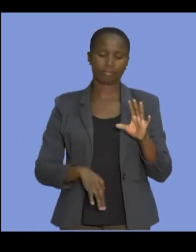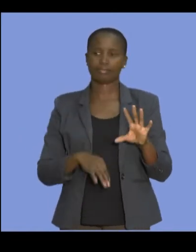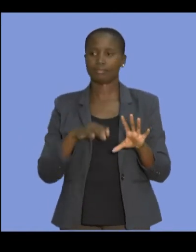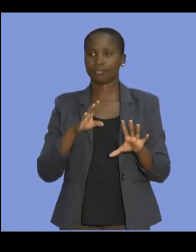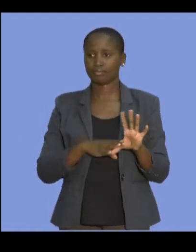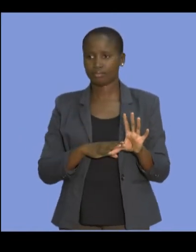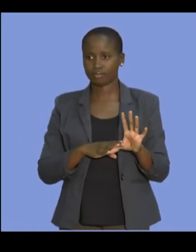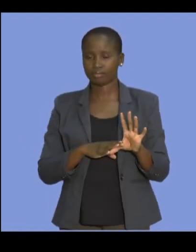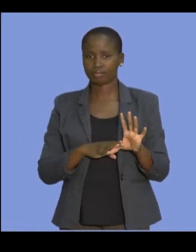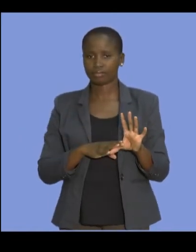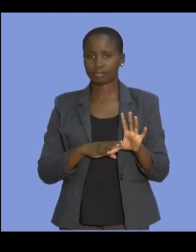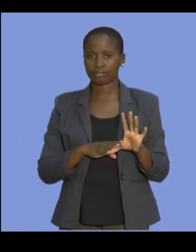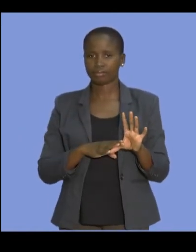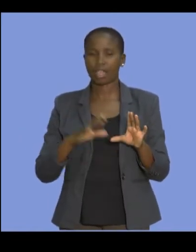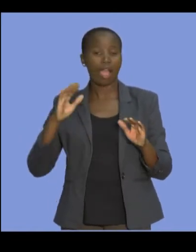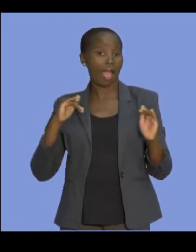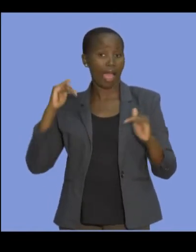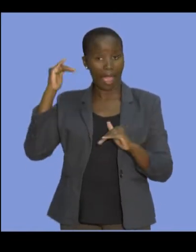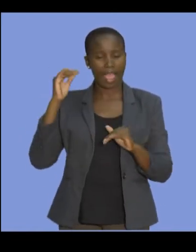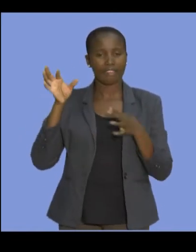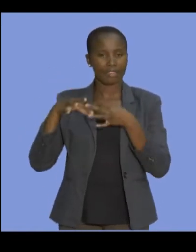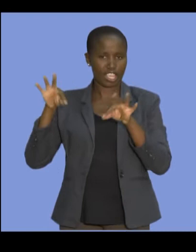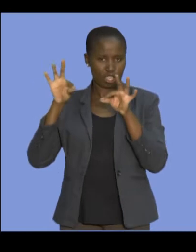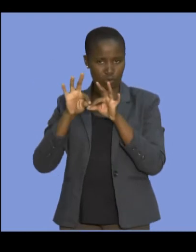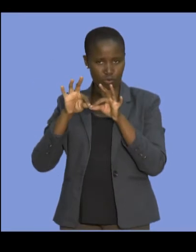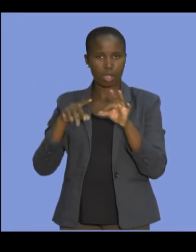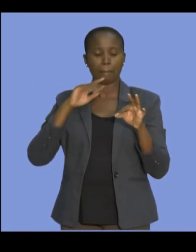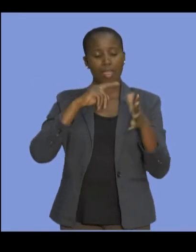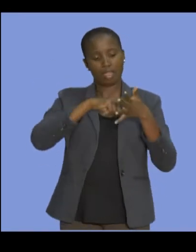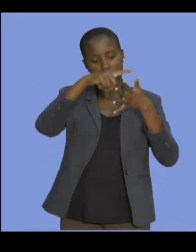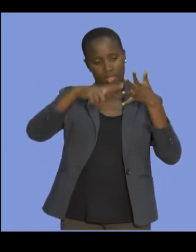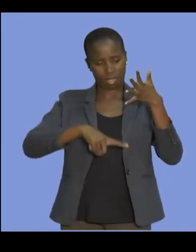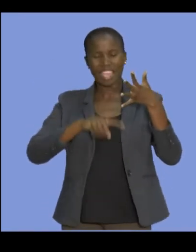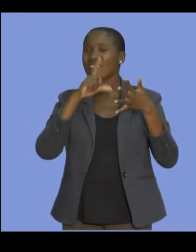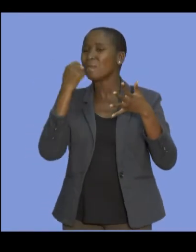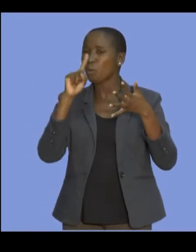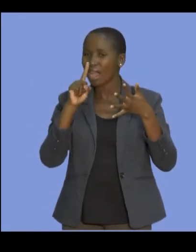And maximum value. Those are the 5-number summary.